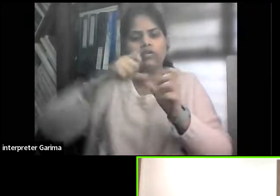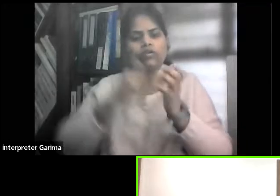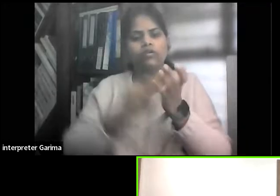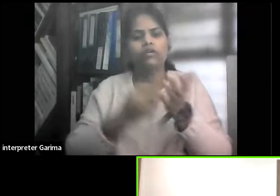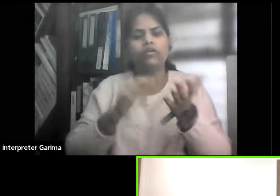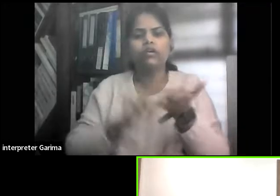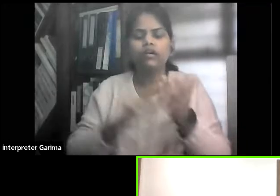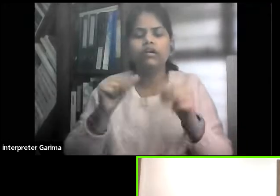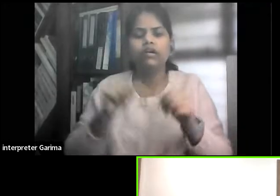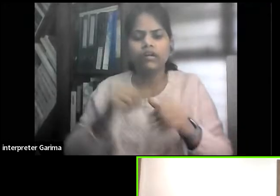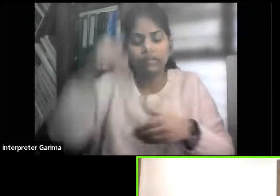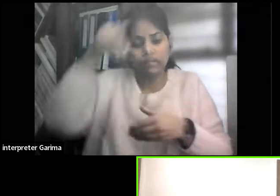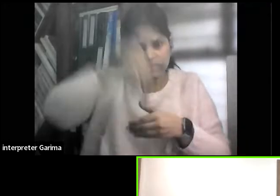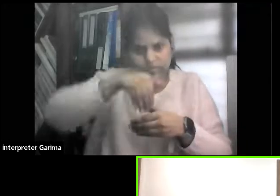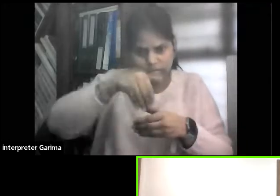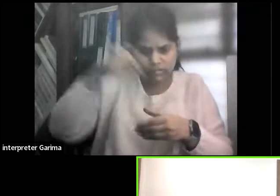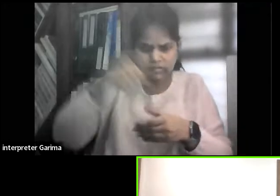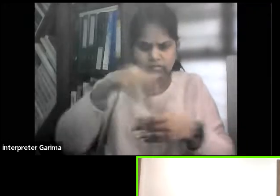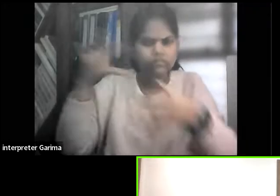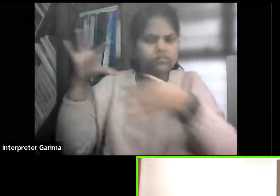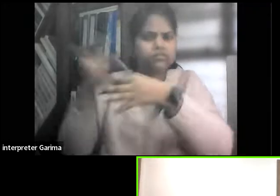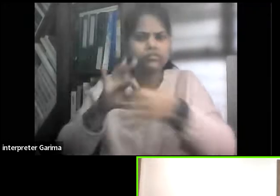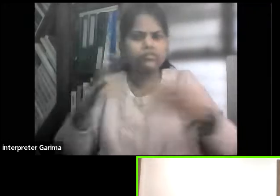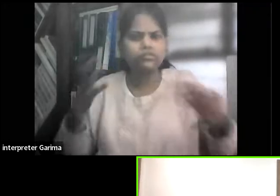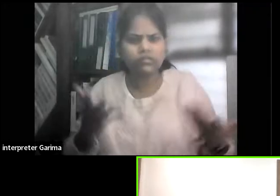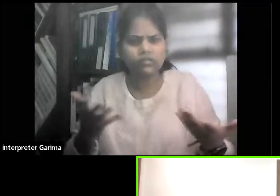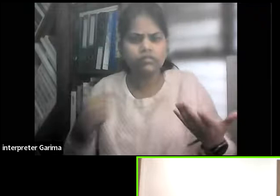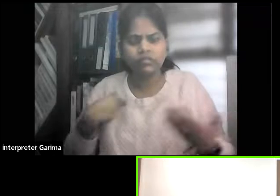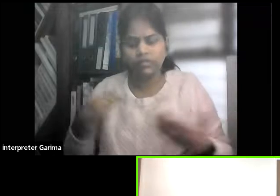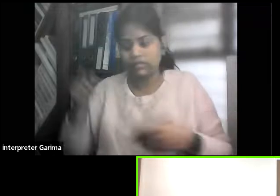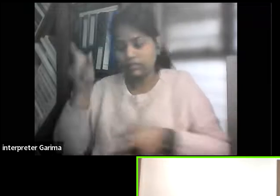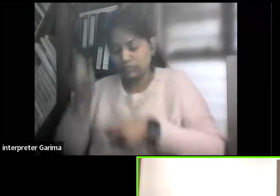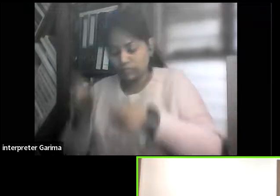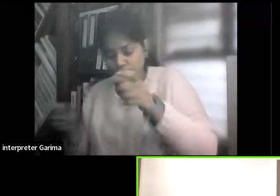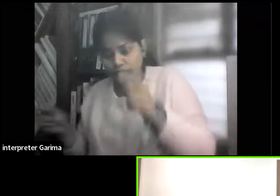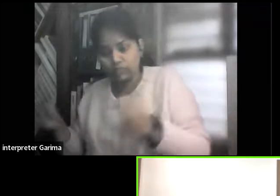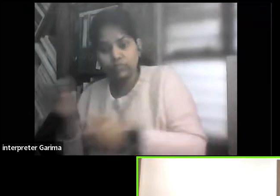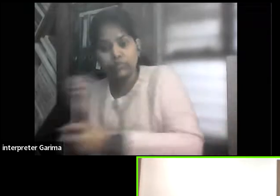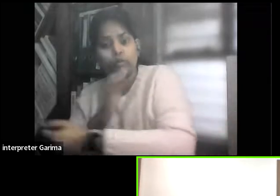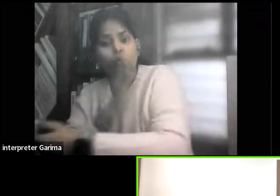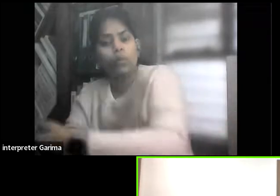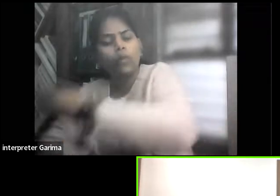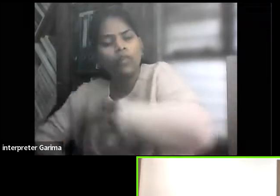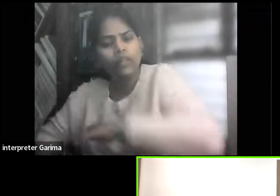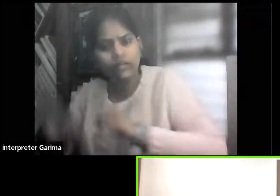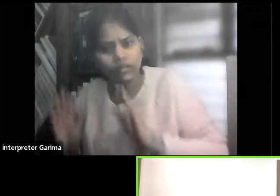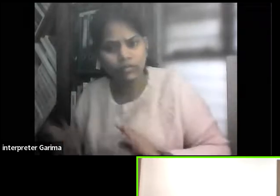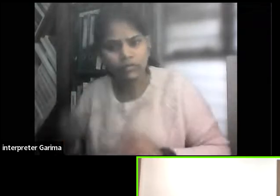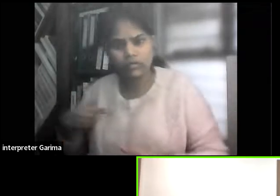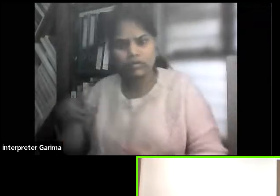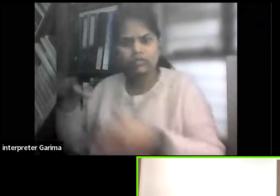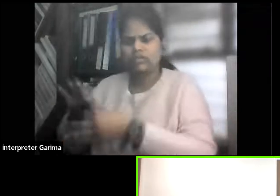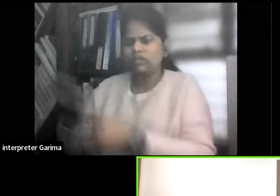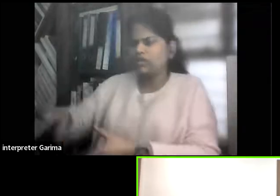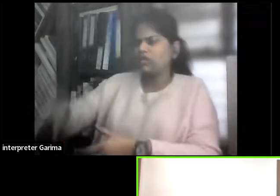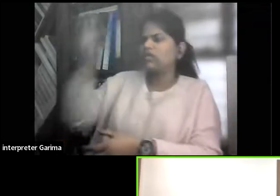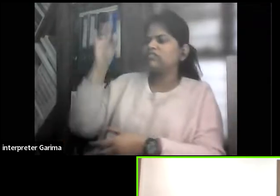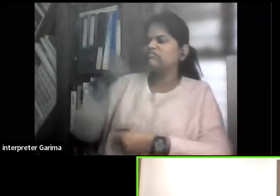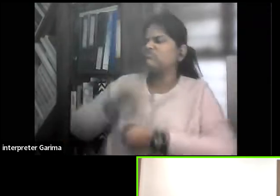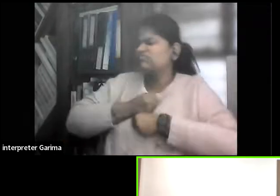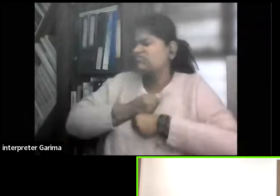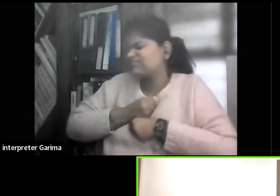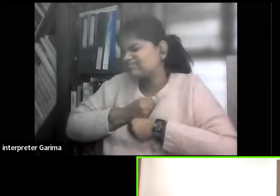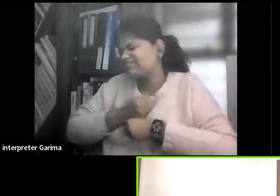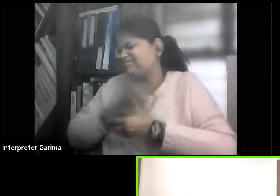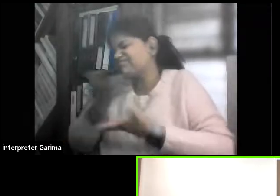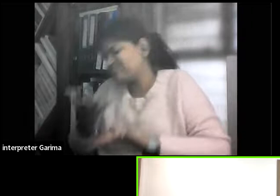study of structural discrimination meted out to people with disability that are almost always subjected to either pity or philanthropy